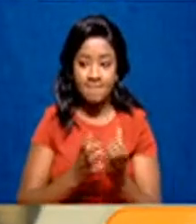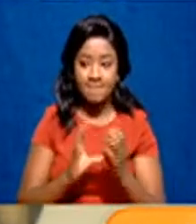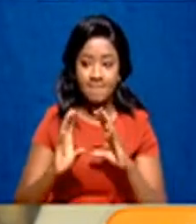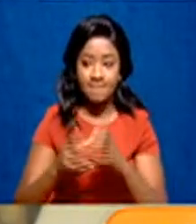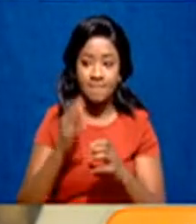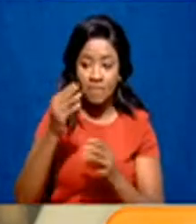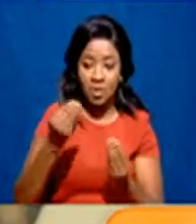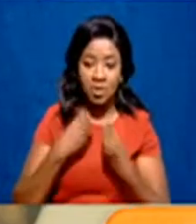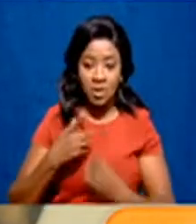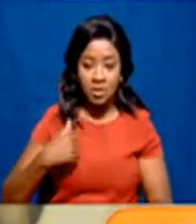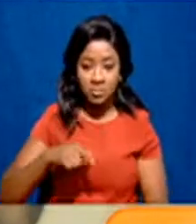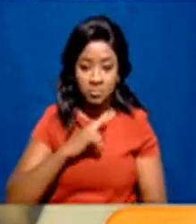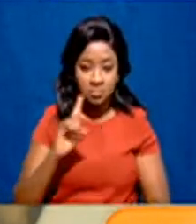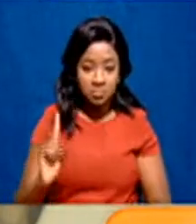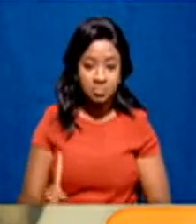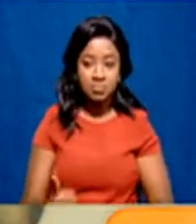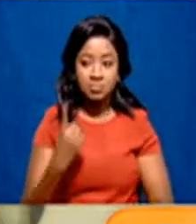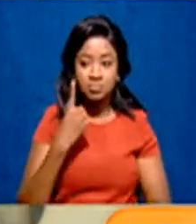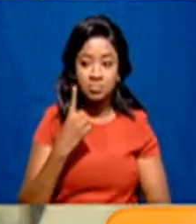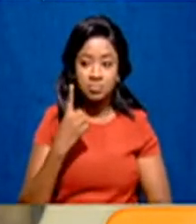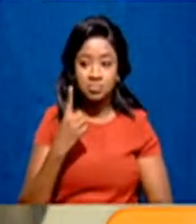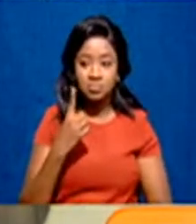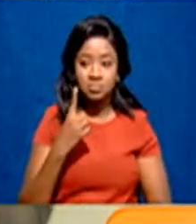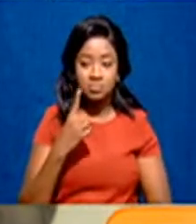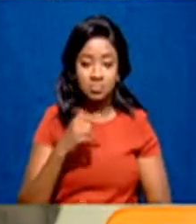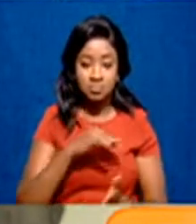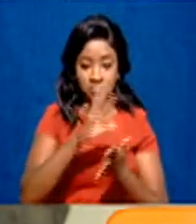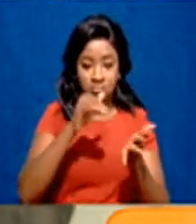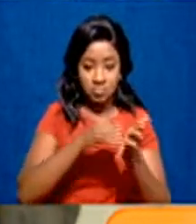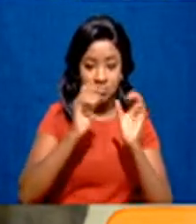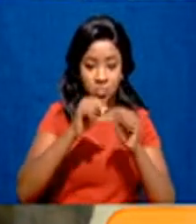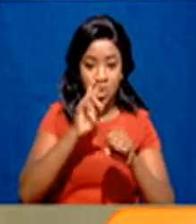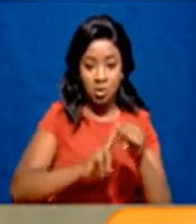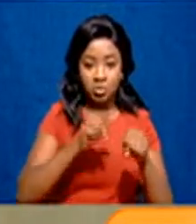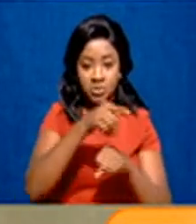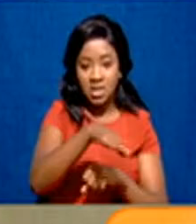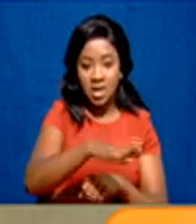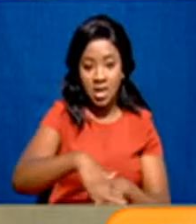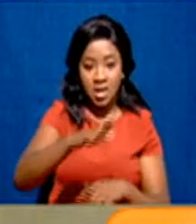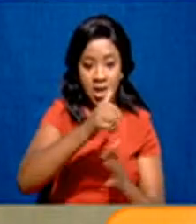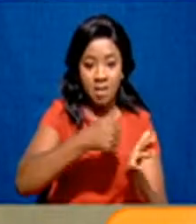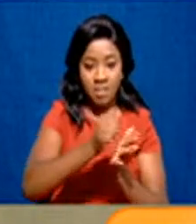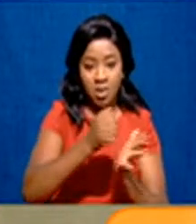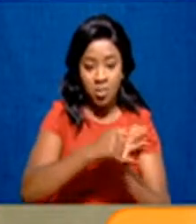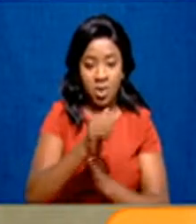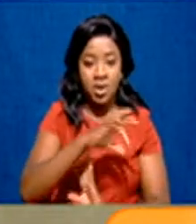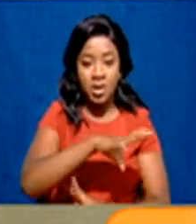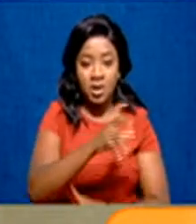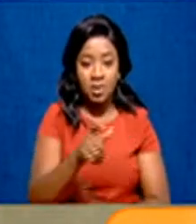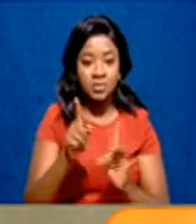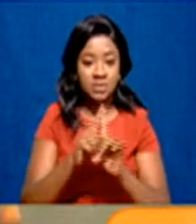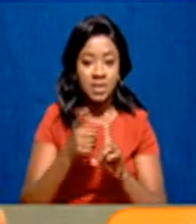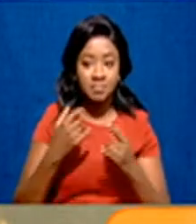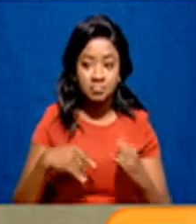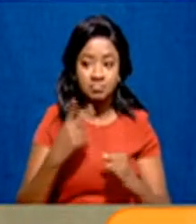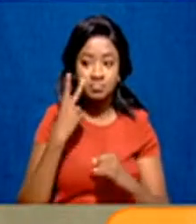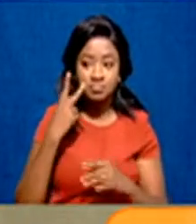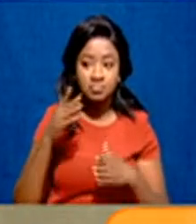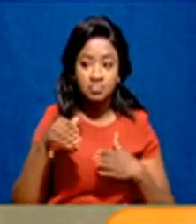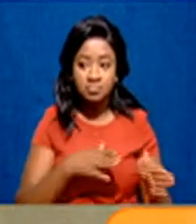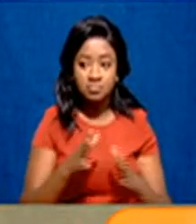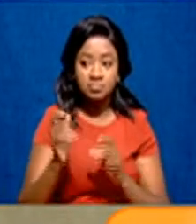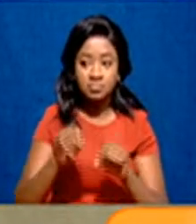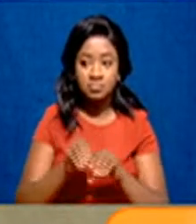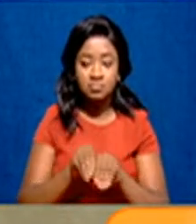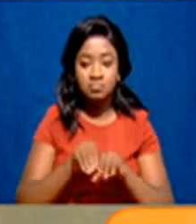actually given us the first go-down that we can use in Makueni County. We are also looking at ways of expanding this technology into East